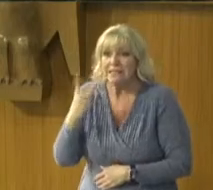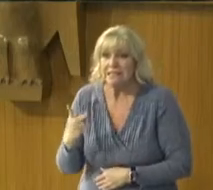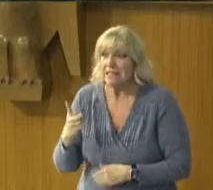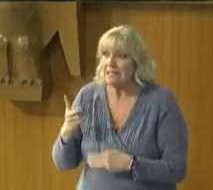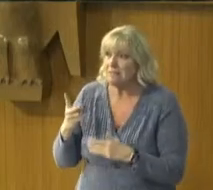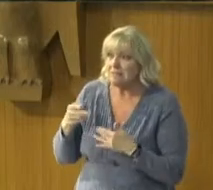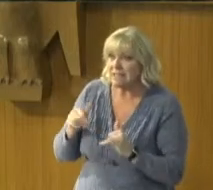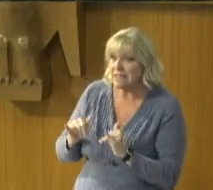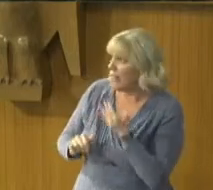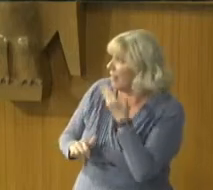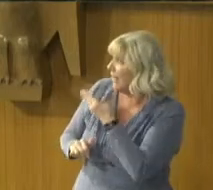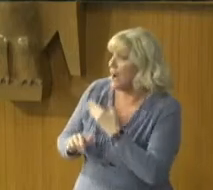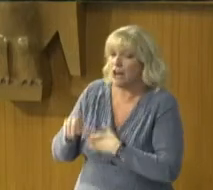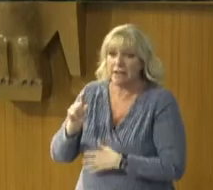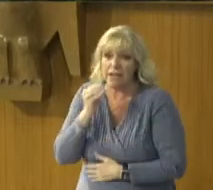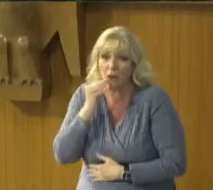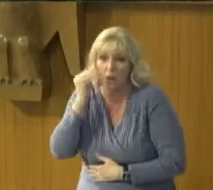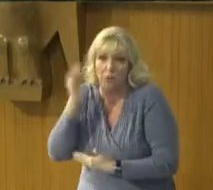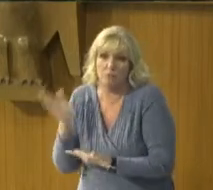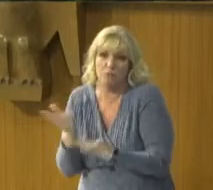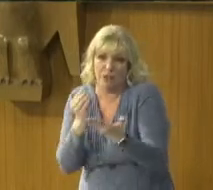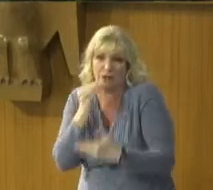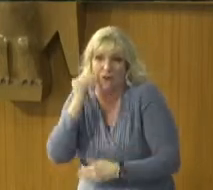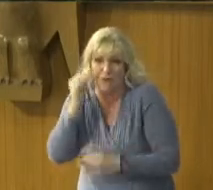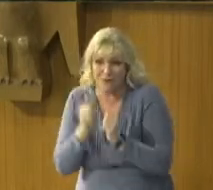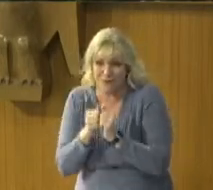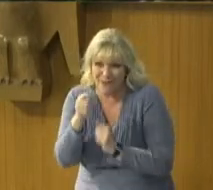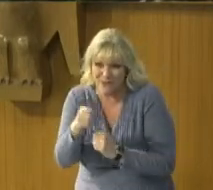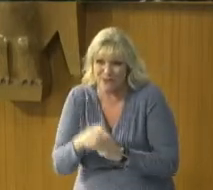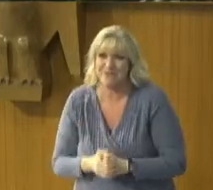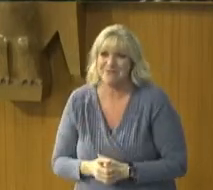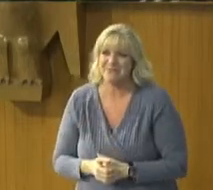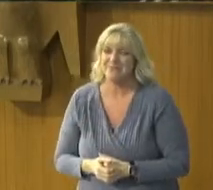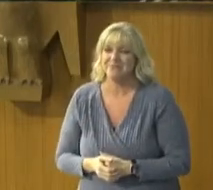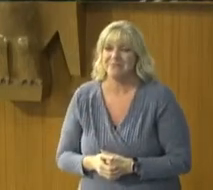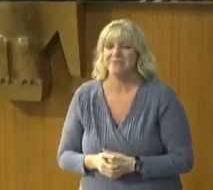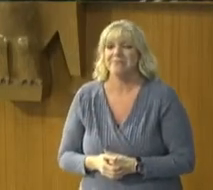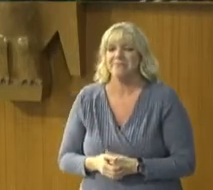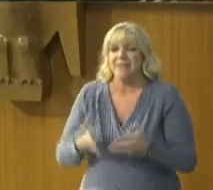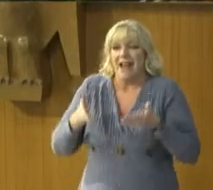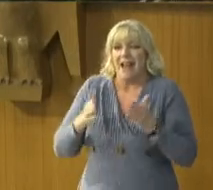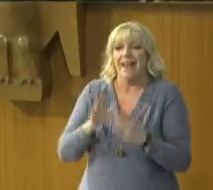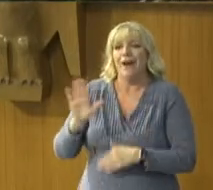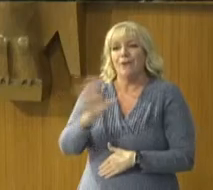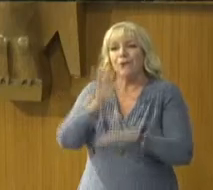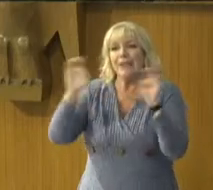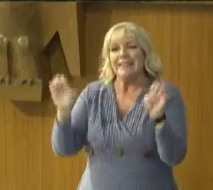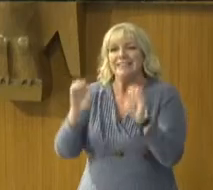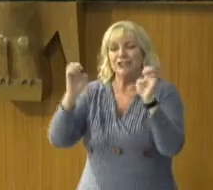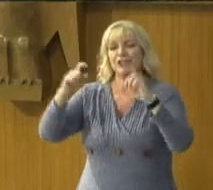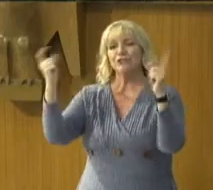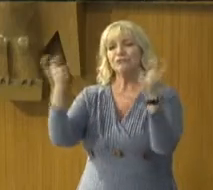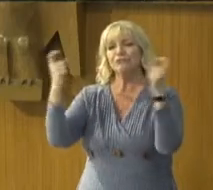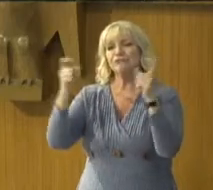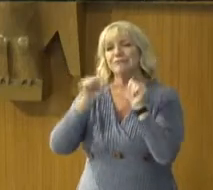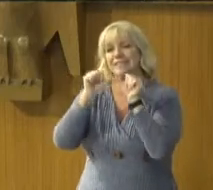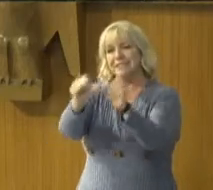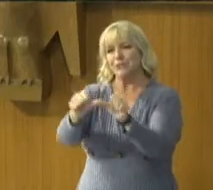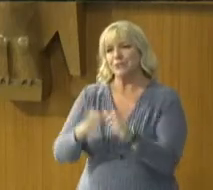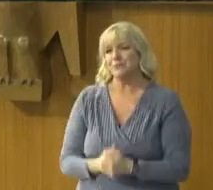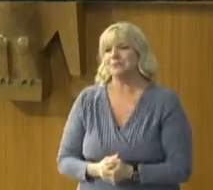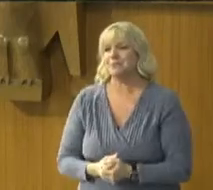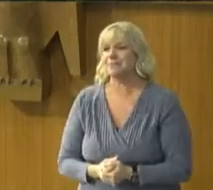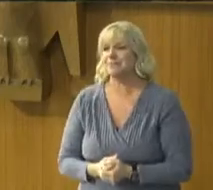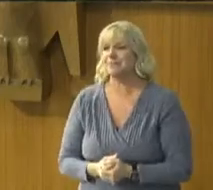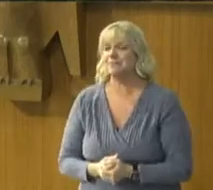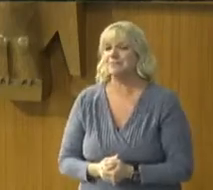still needing a home, please take it with you and bring it and allow your Easter festivities to continue through the day. If